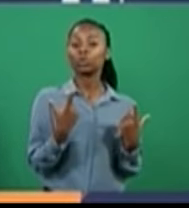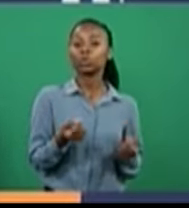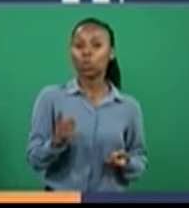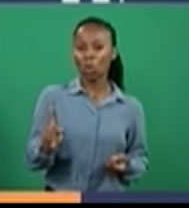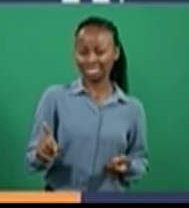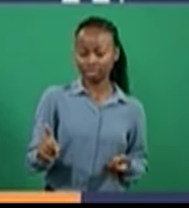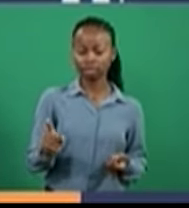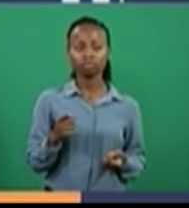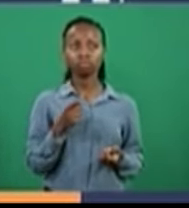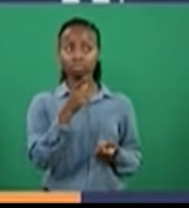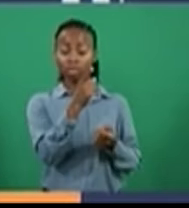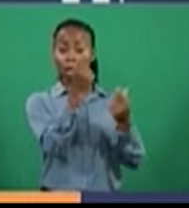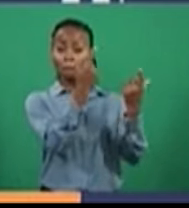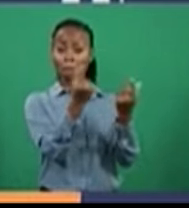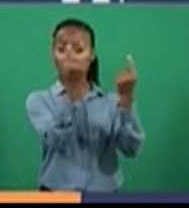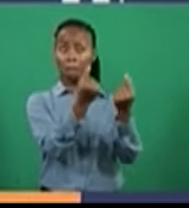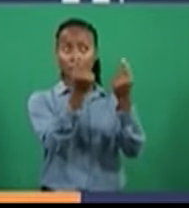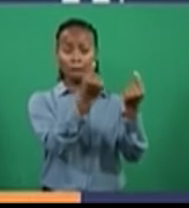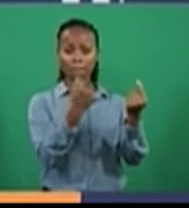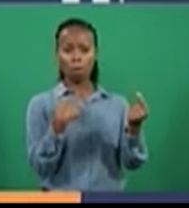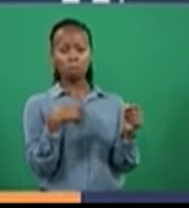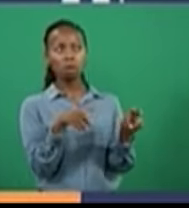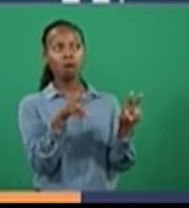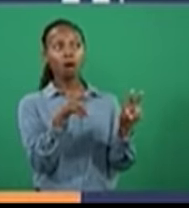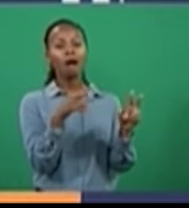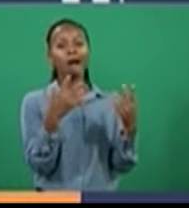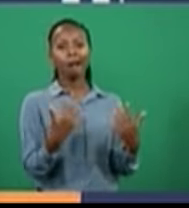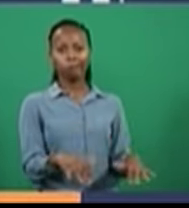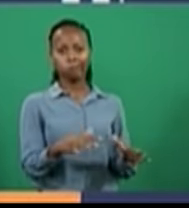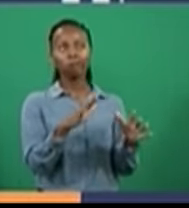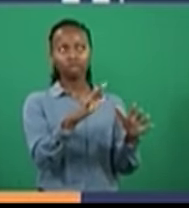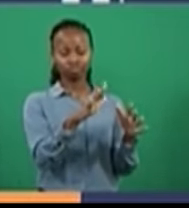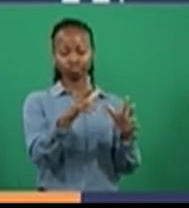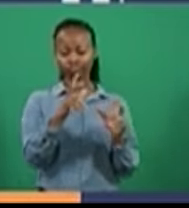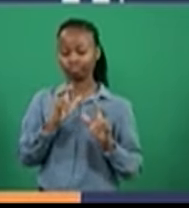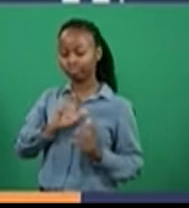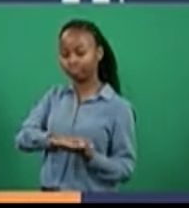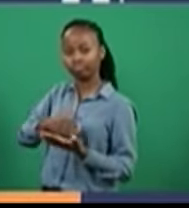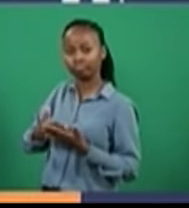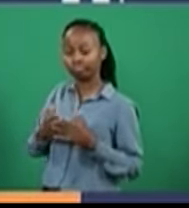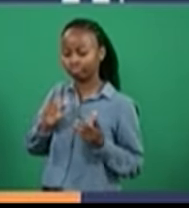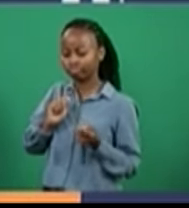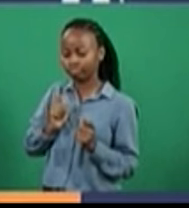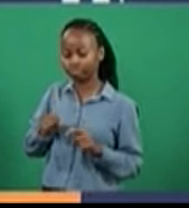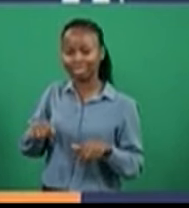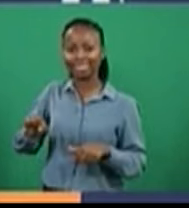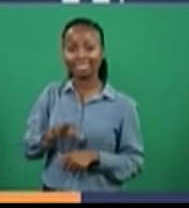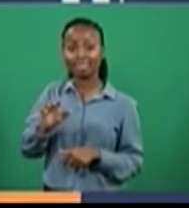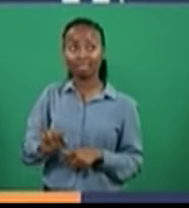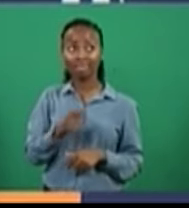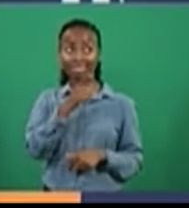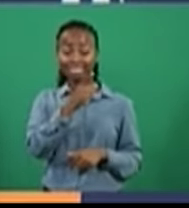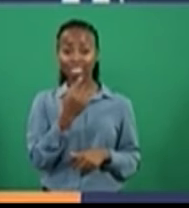matters for global financial conditions. As they had embarked on a process over the past 2 years